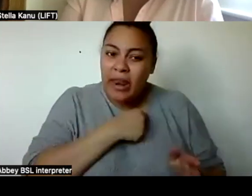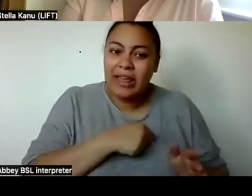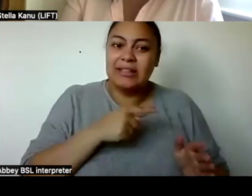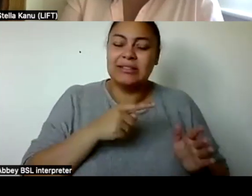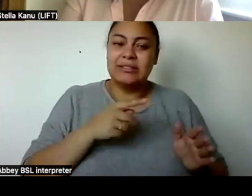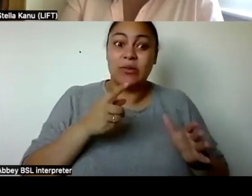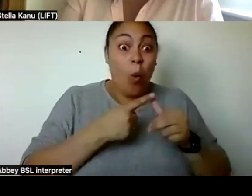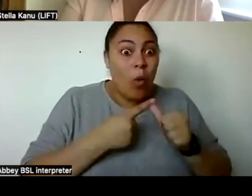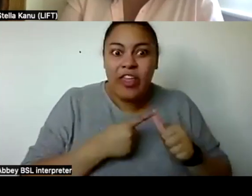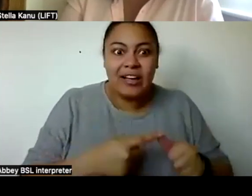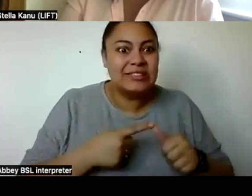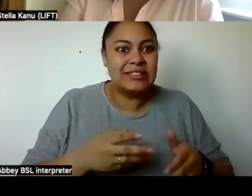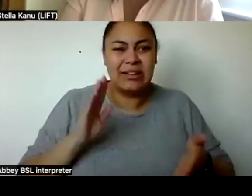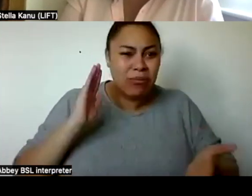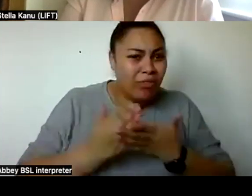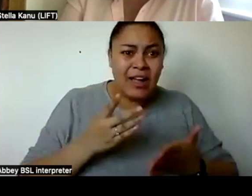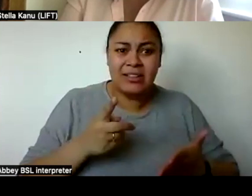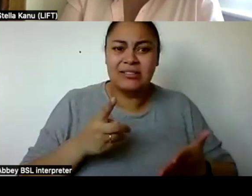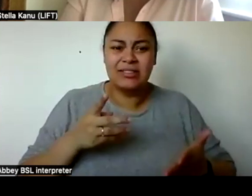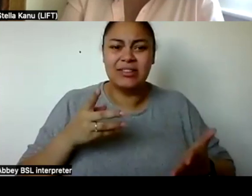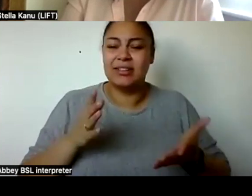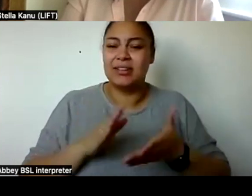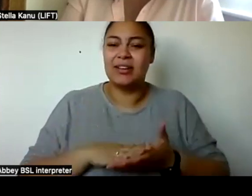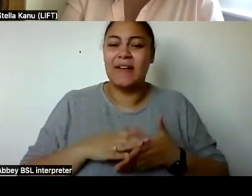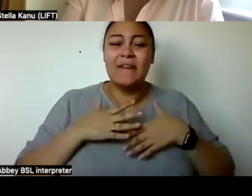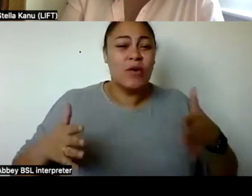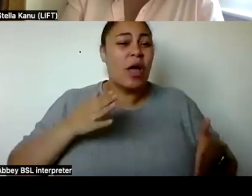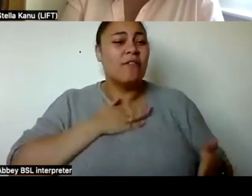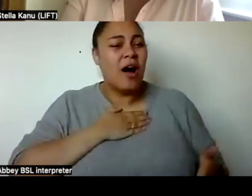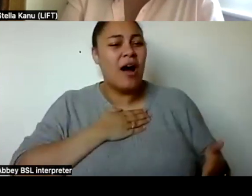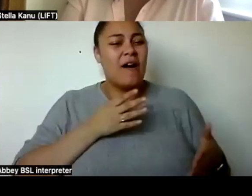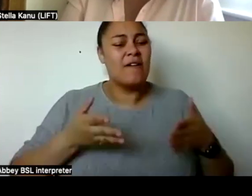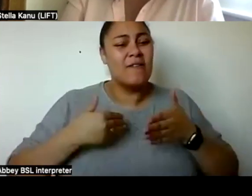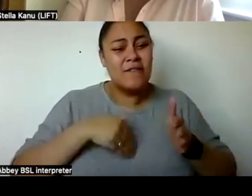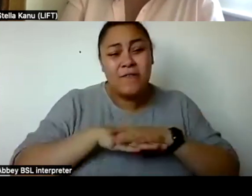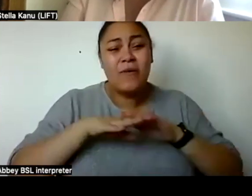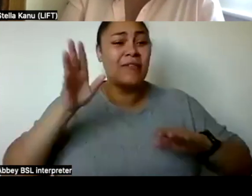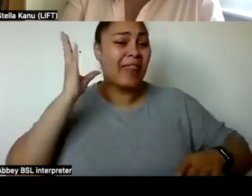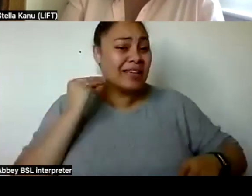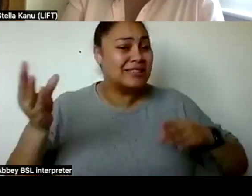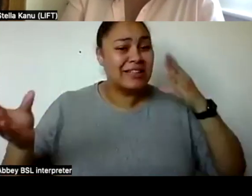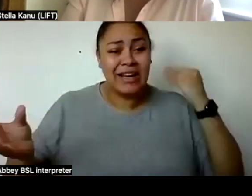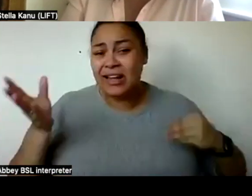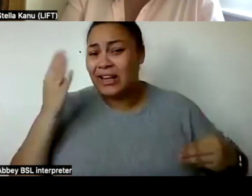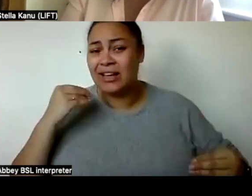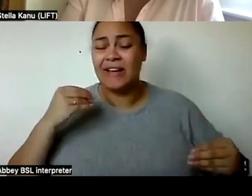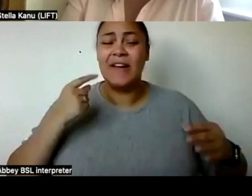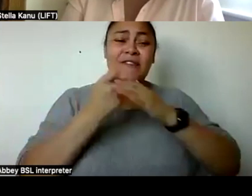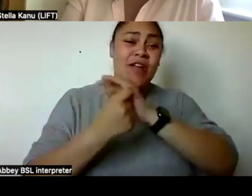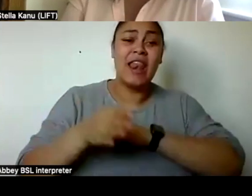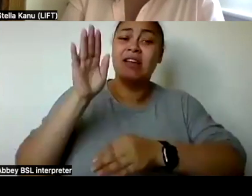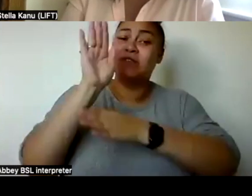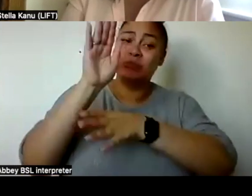it's full of heart, it's full of listening, and it's got freelance